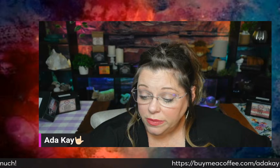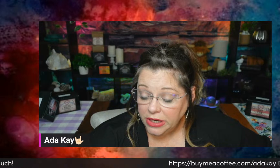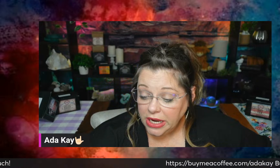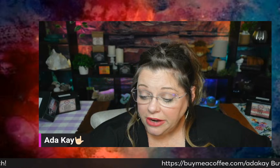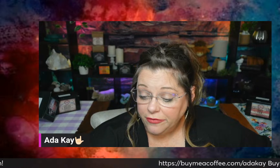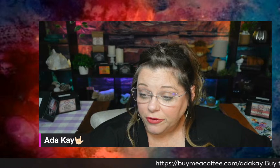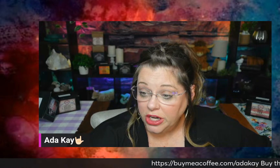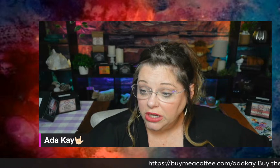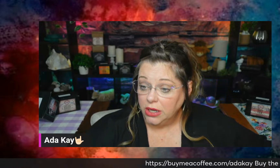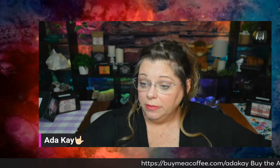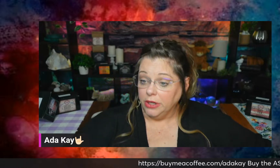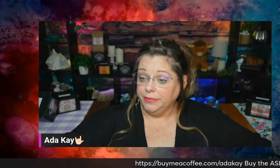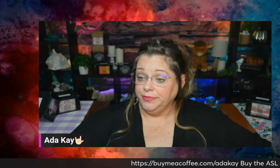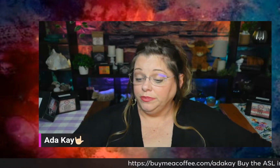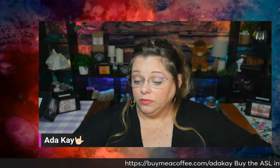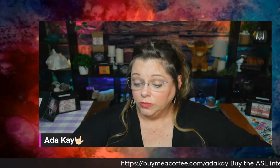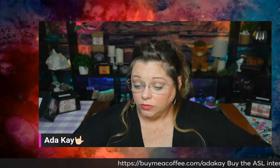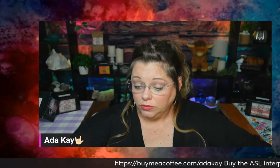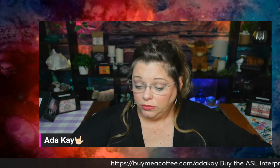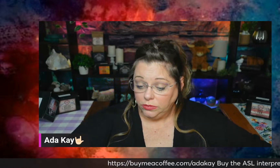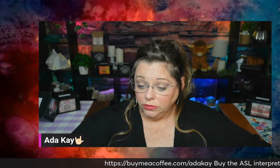That would be a freaking nightmare.